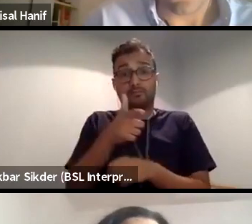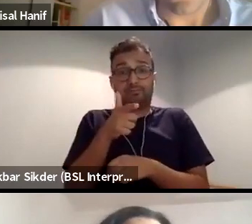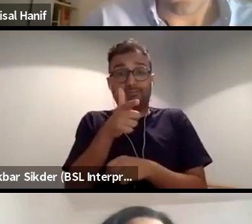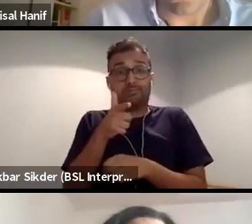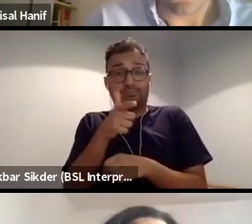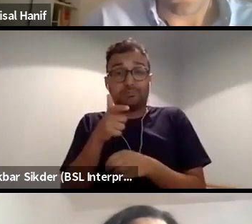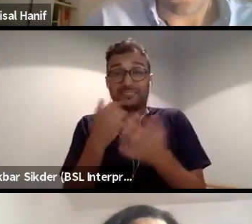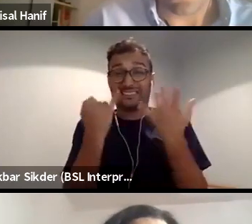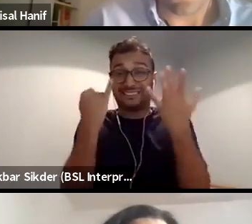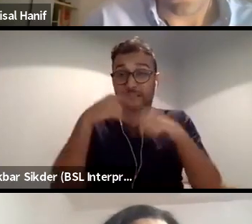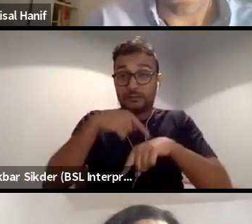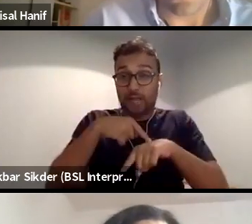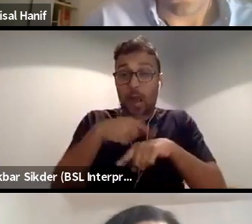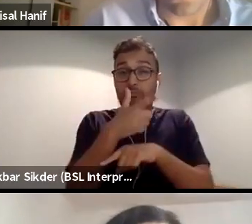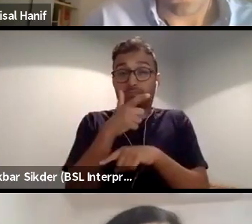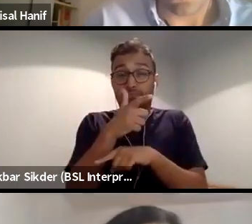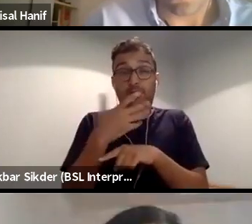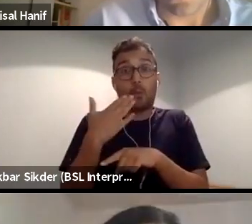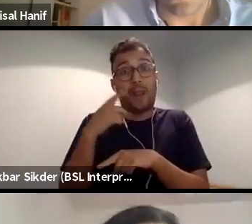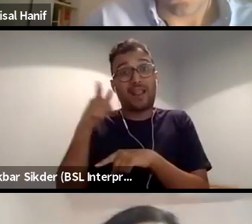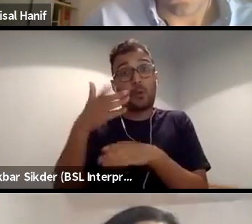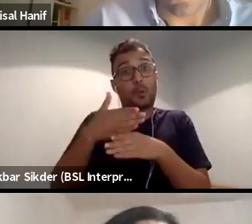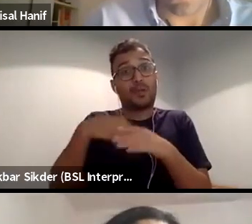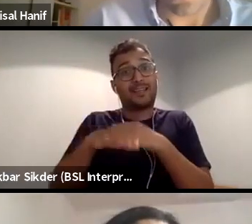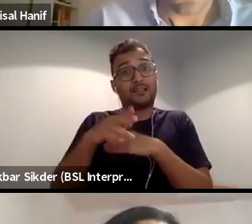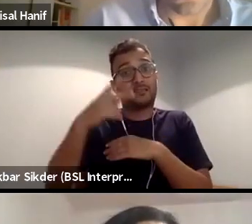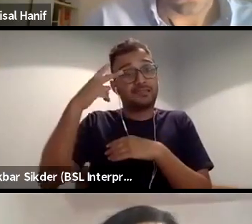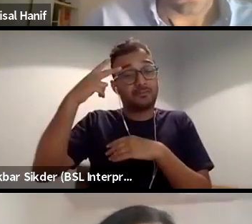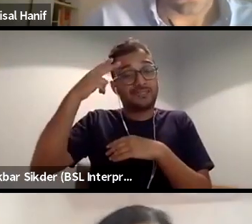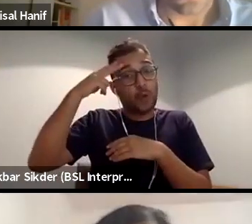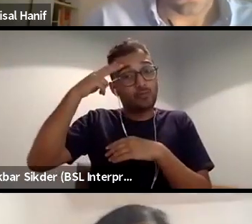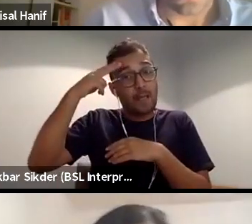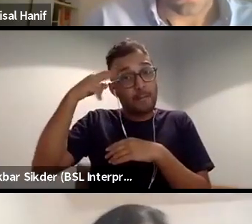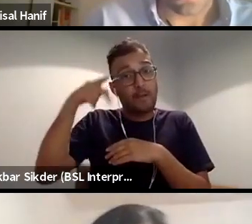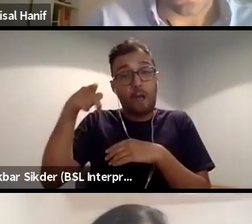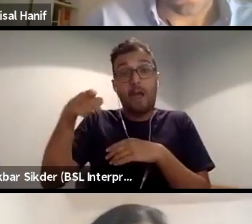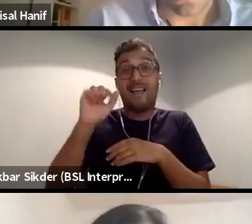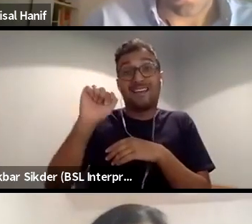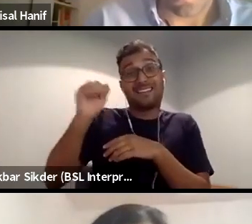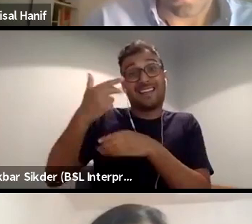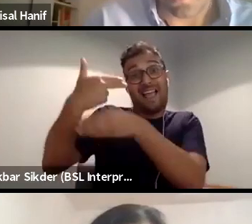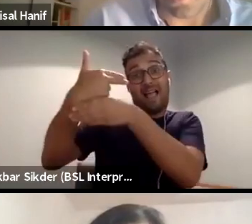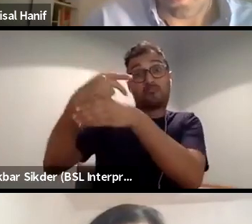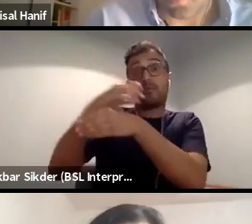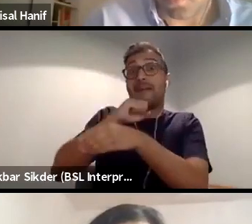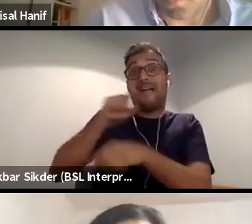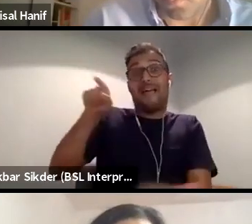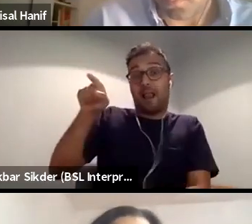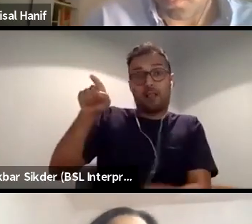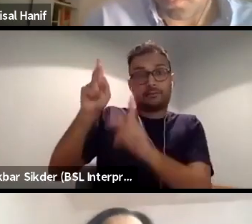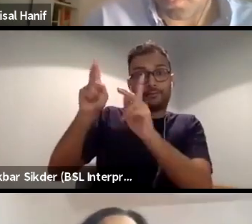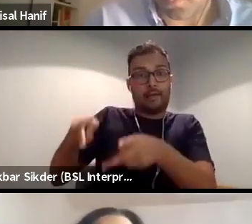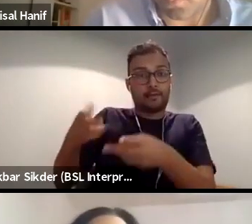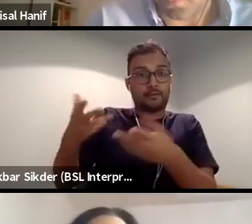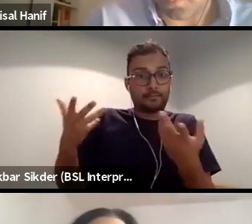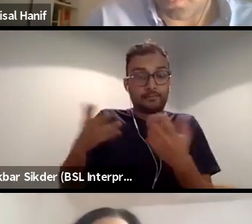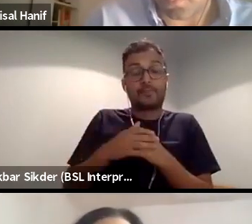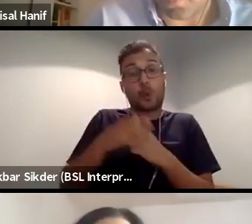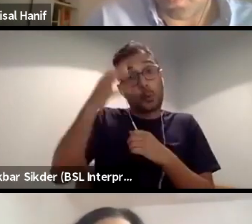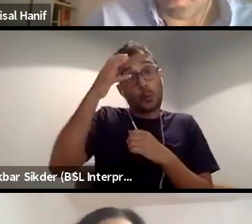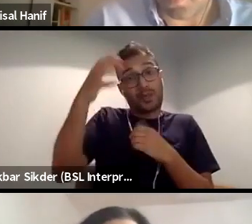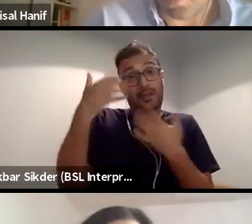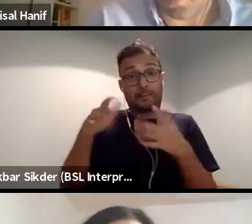Arabia, and his cameraman was killed. He's been awarded the OBE from the Queen for